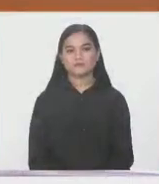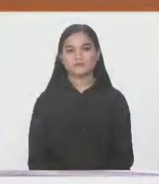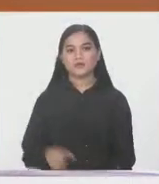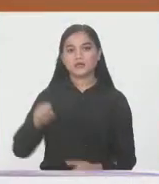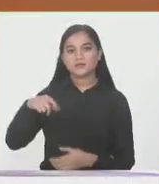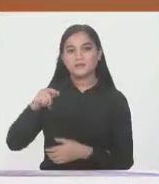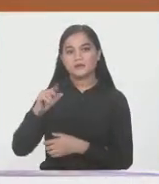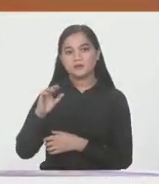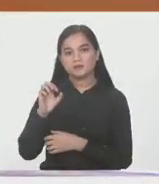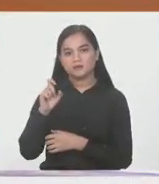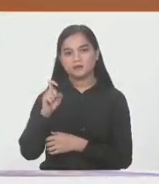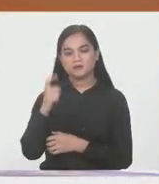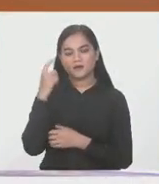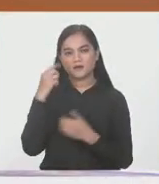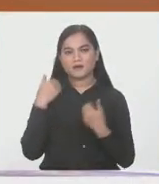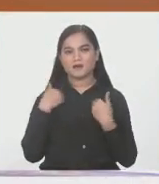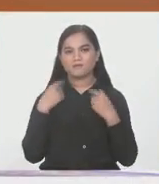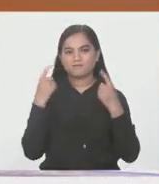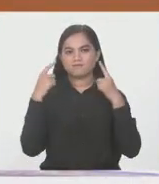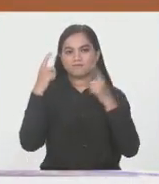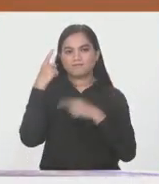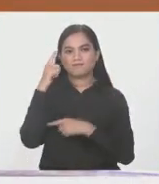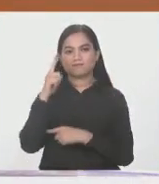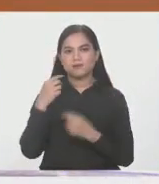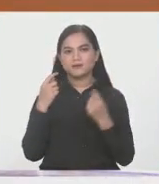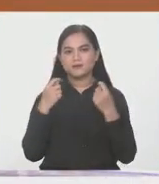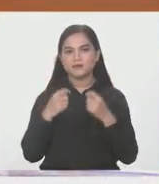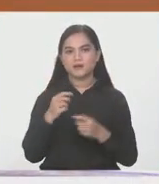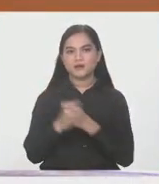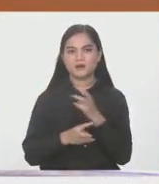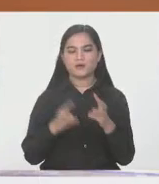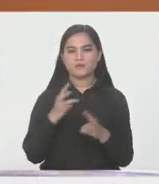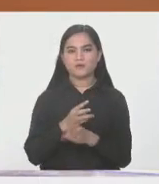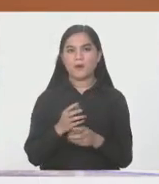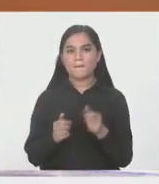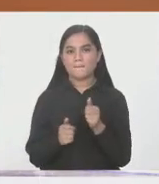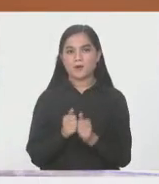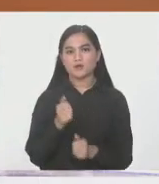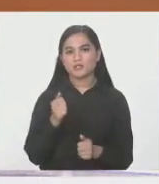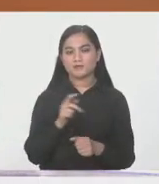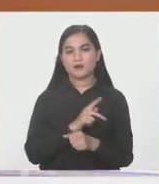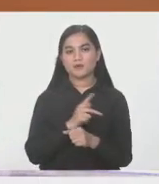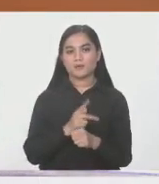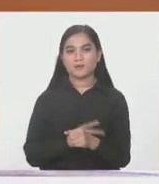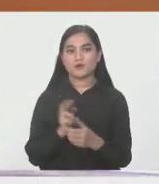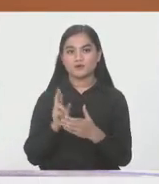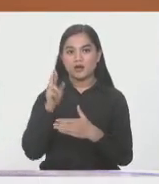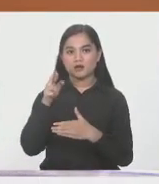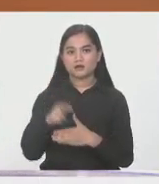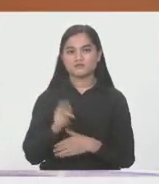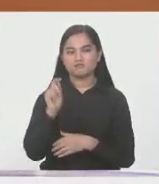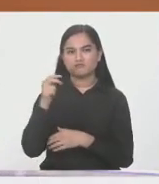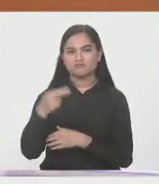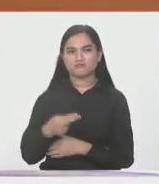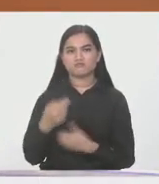SpaceX had some success in its latest attempt to launch the world's most powerful rocket. On Thursday, Starship